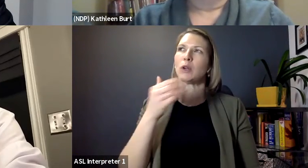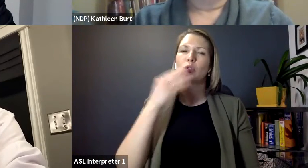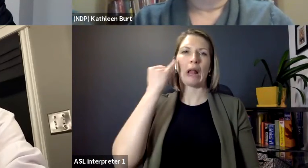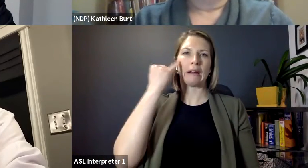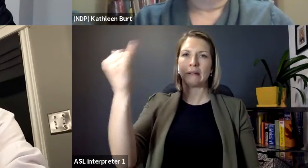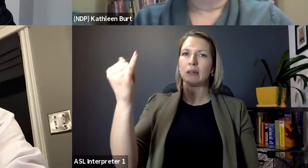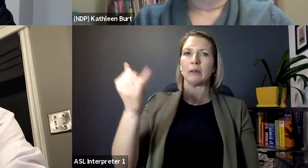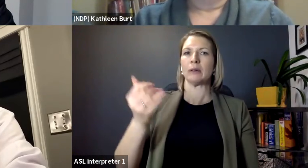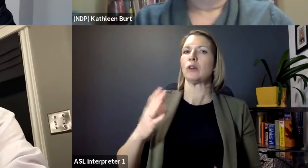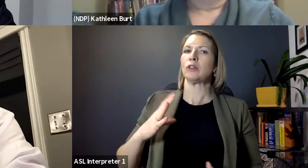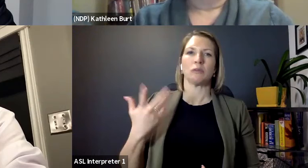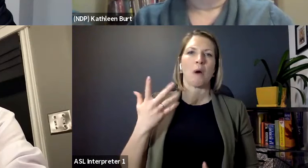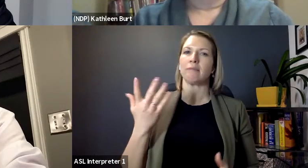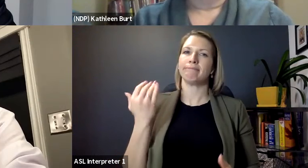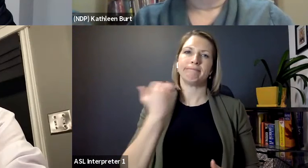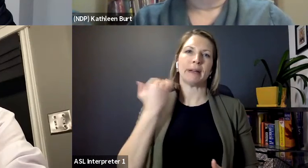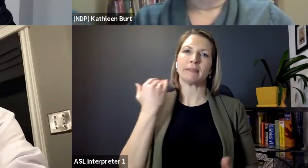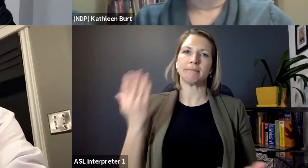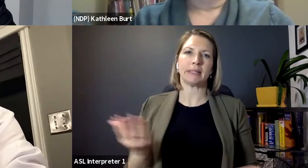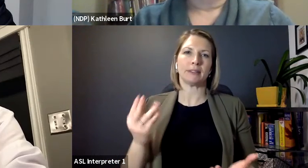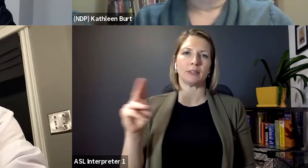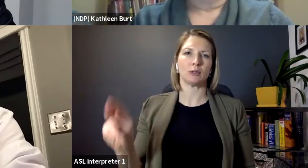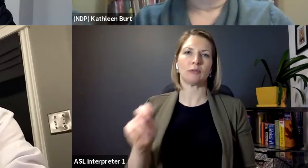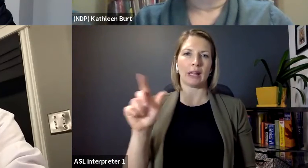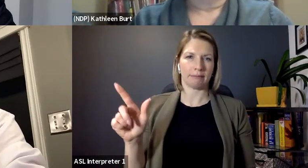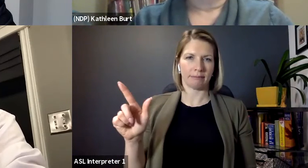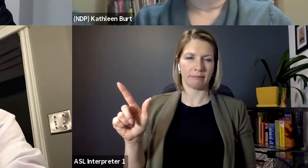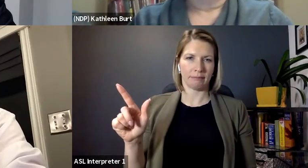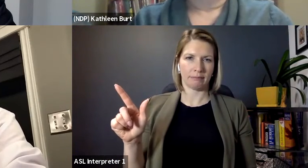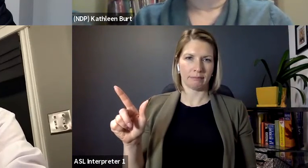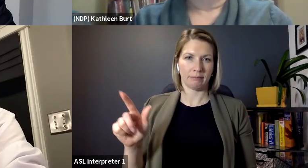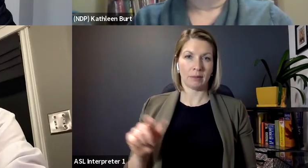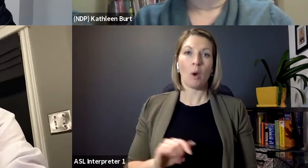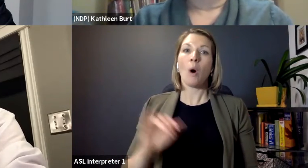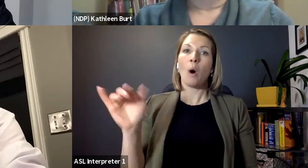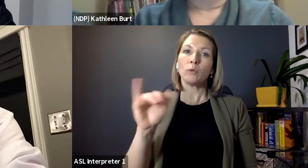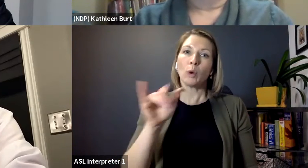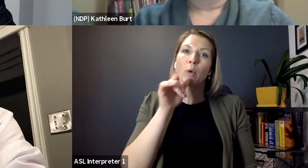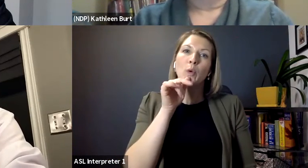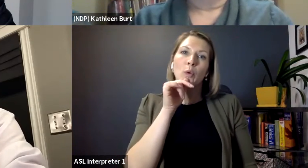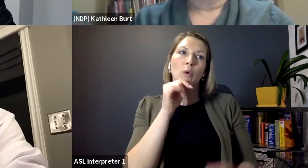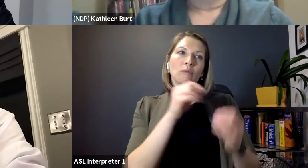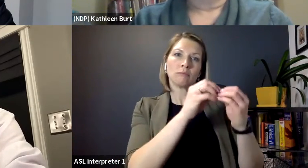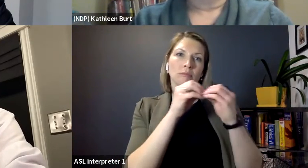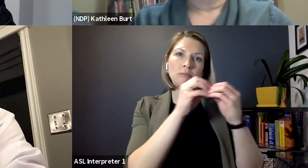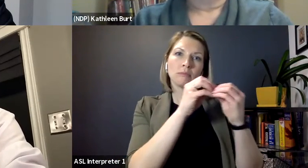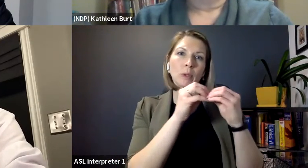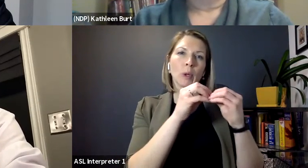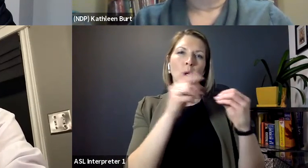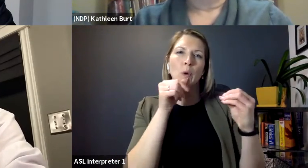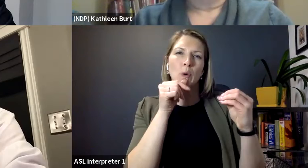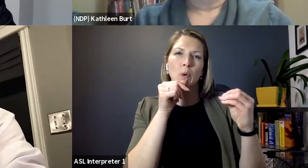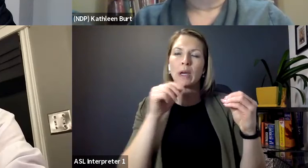we need. People will have to ultimately decide who they want to negotiate with the federal government, Andrew Furey or Chis